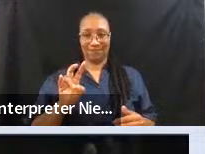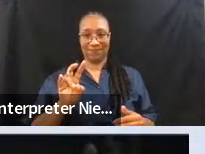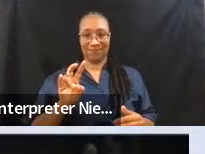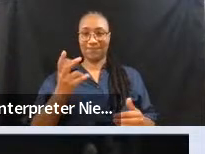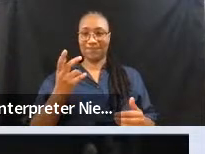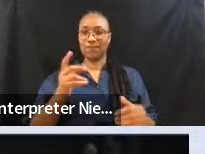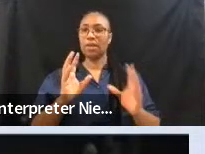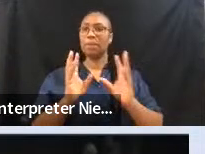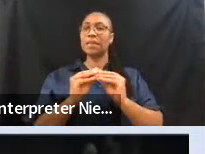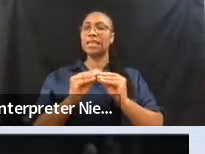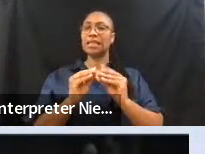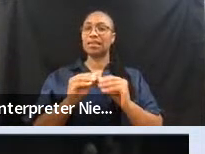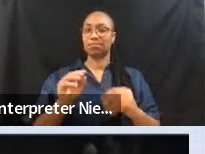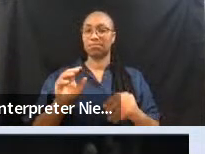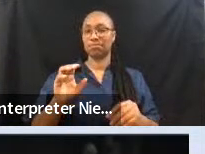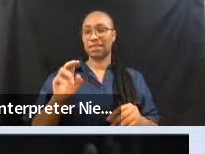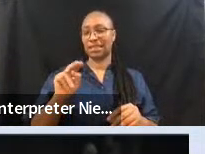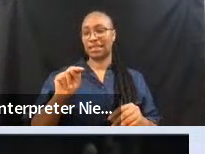at